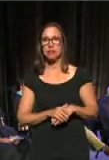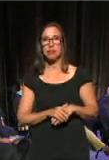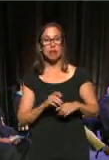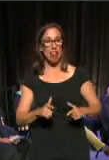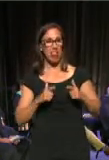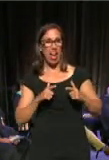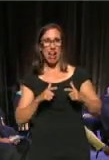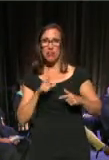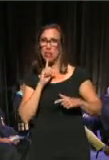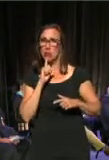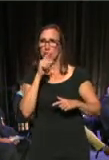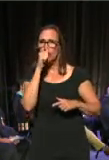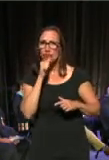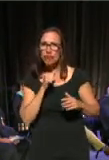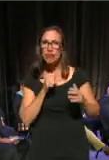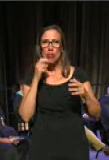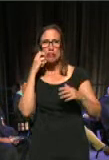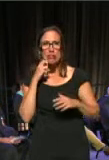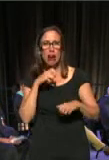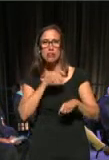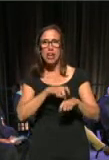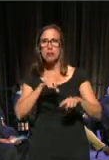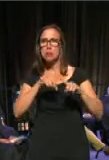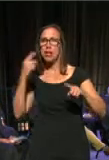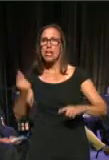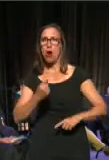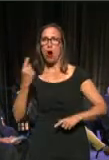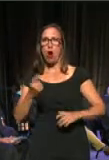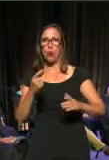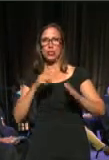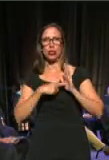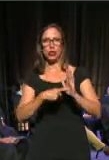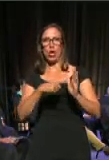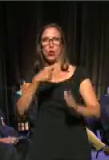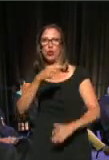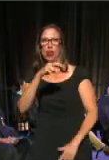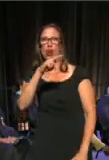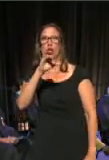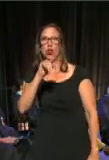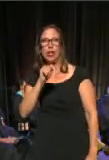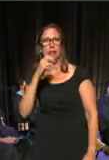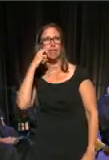faced extremely tough times. However, he always showed grit.